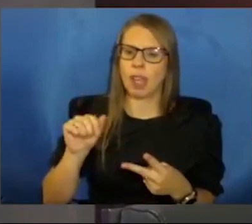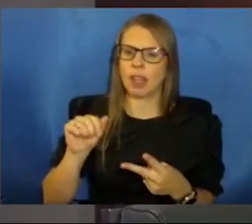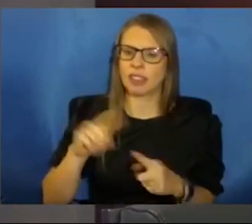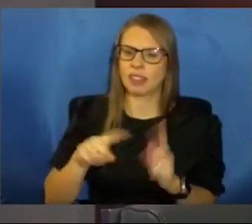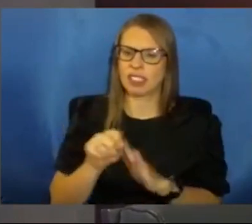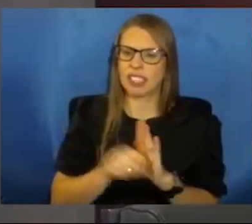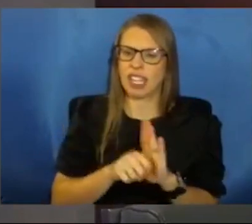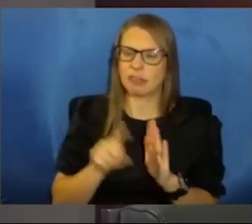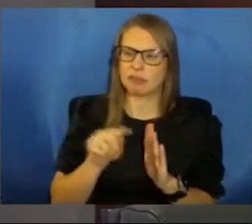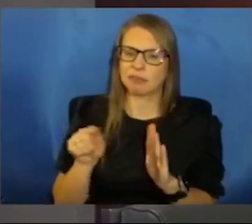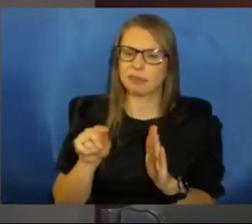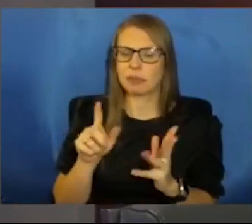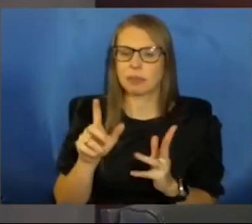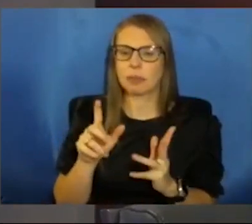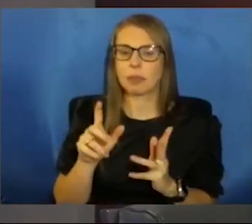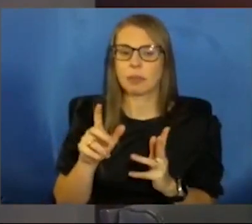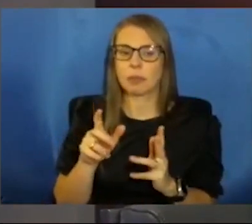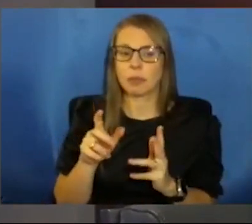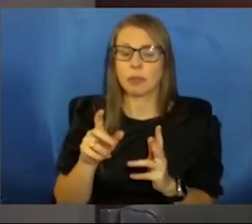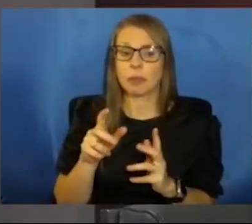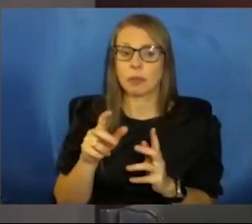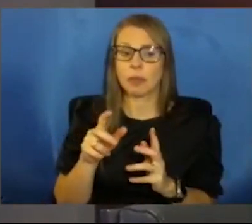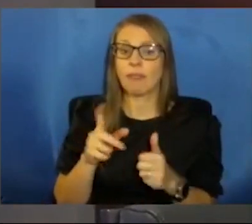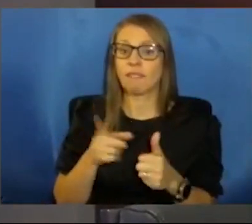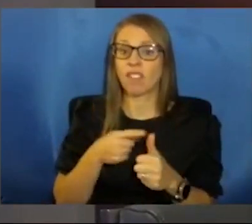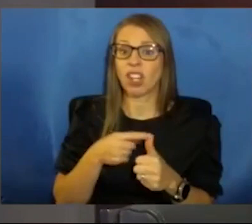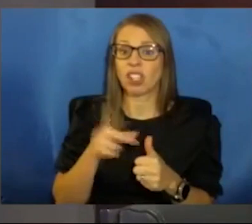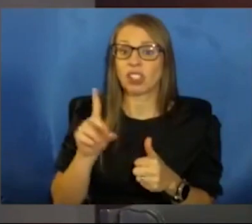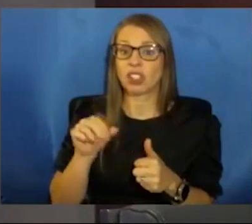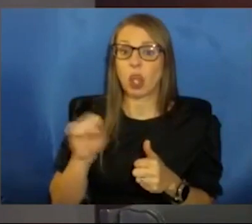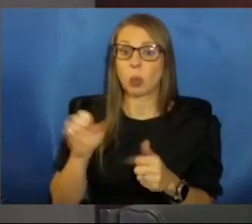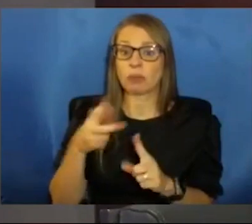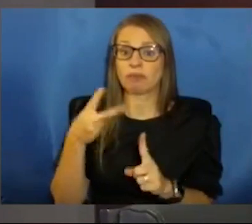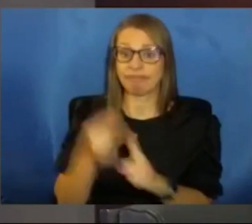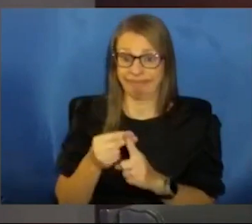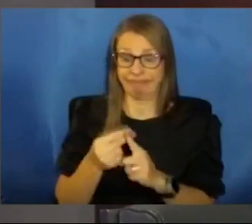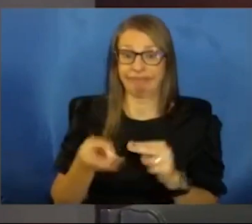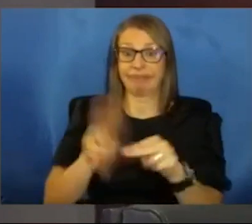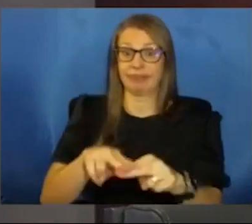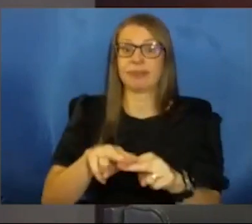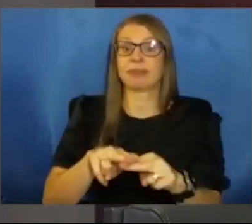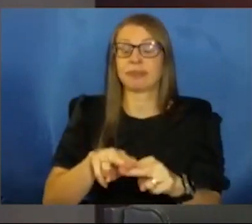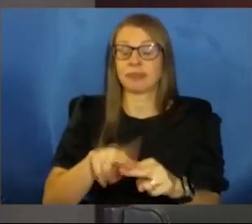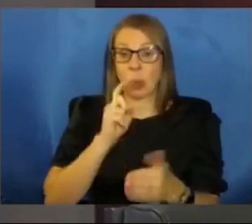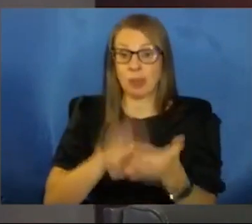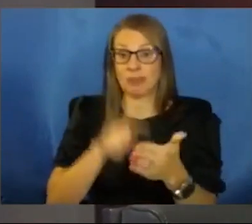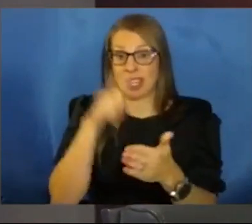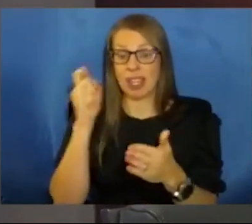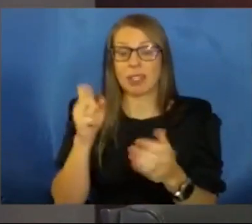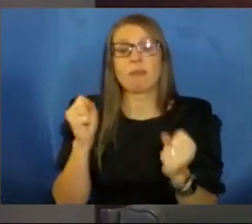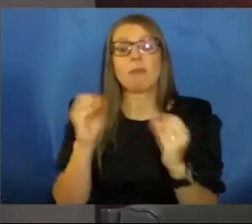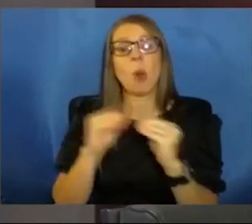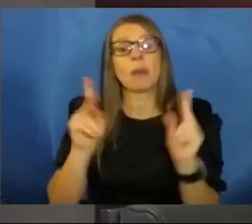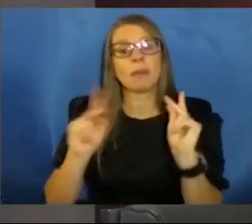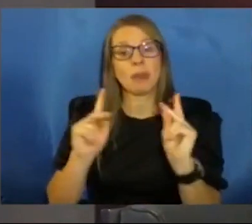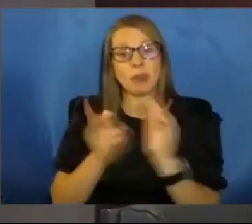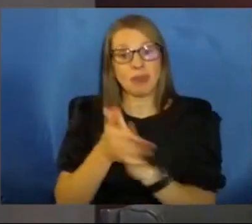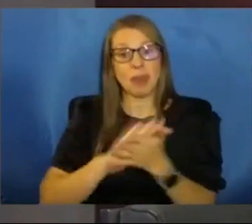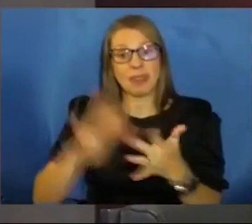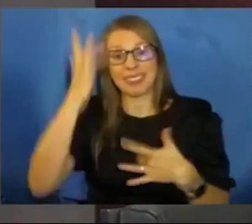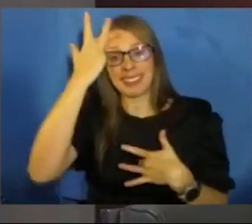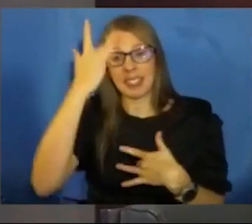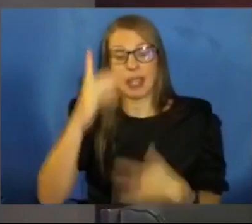Yeah. Now, we have seen with the increase in cases, we're seeing particularly, I heard, in Oklahoma and somewhere